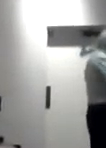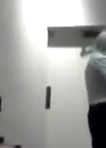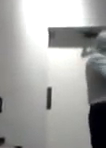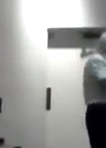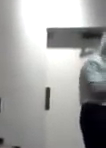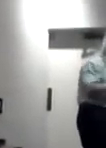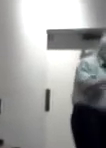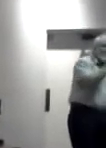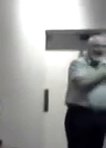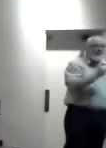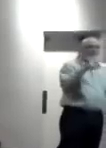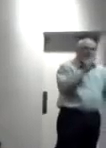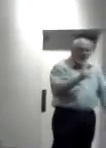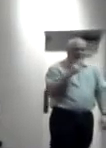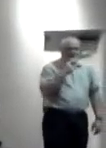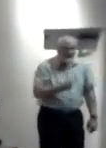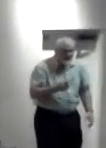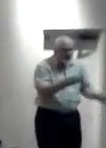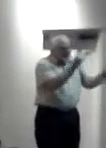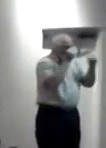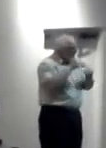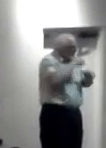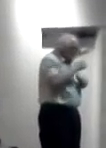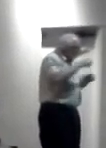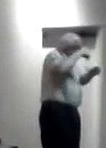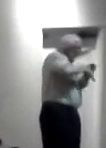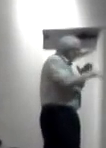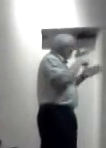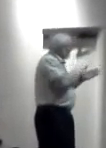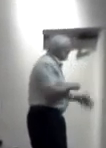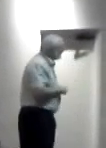Paul says, bringing himself into this,